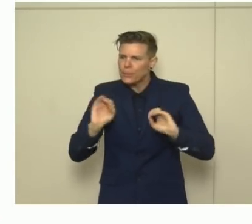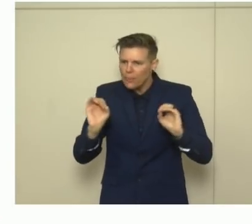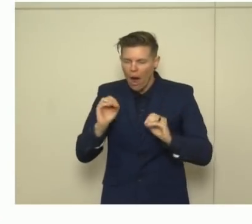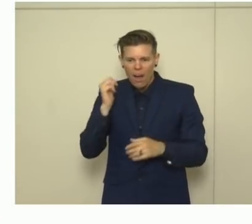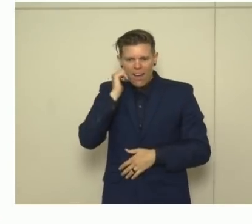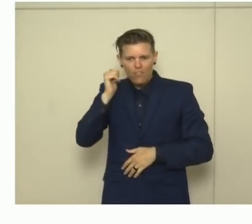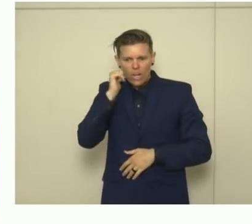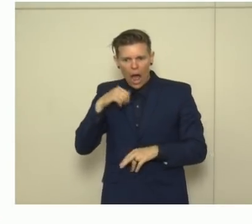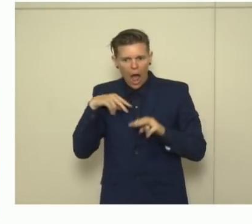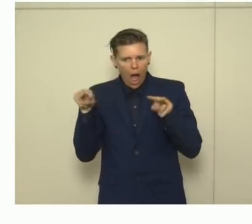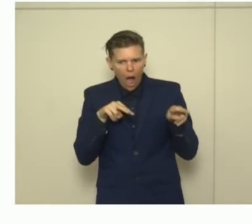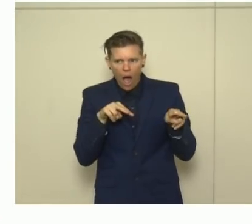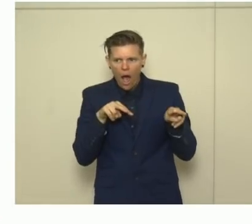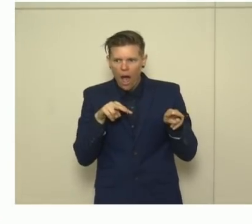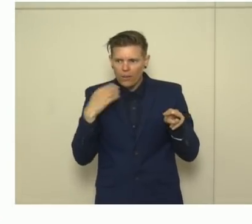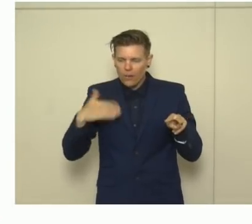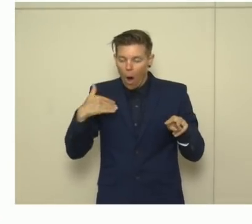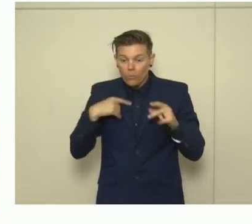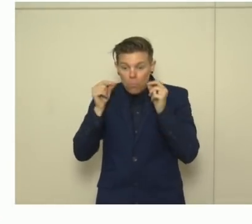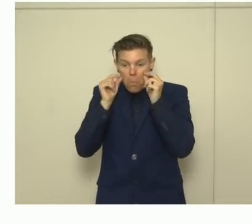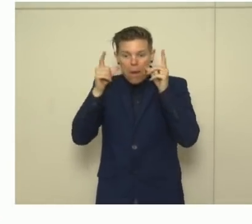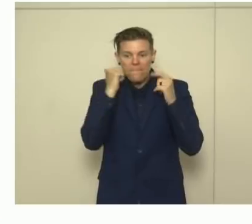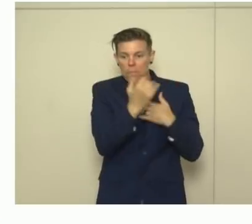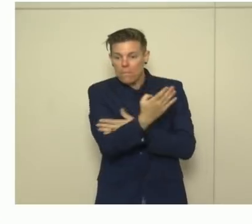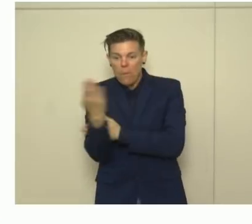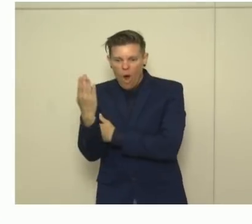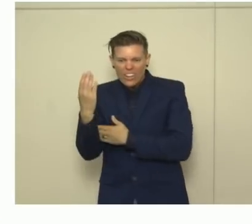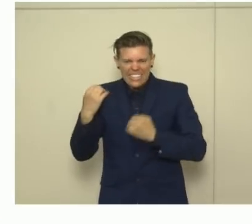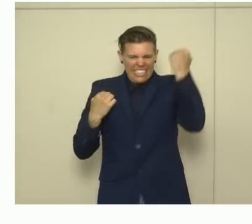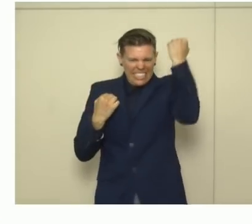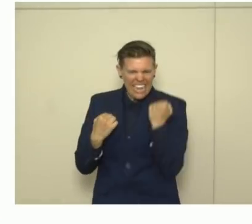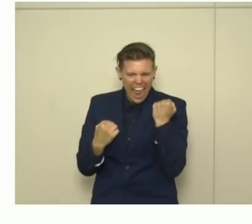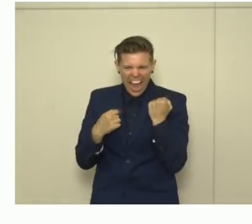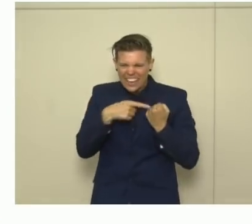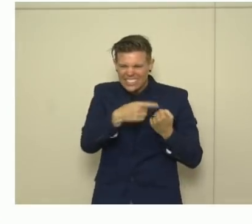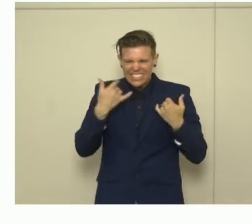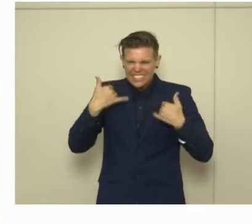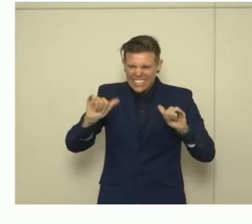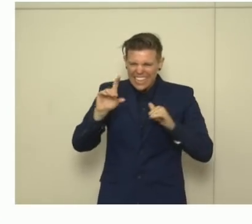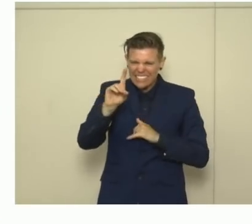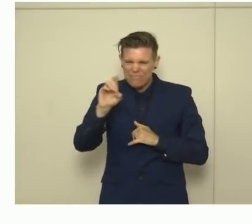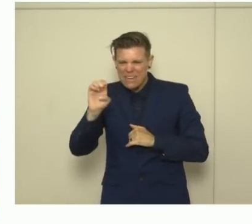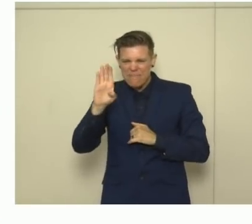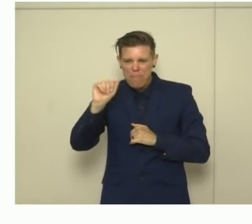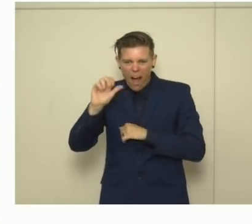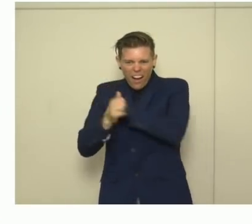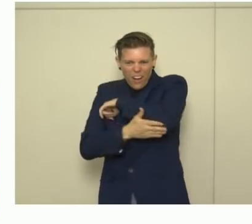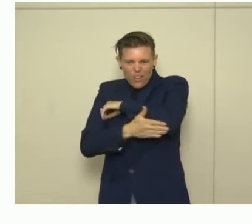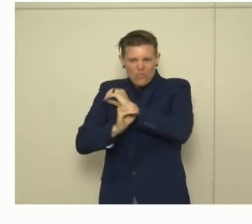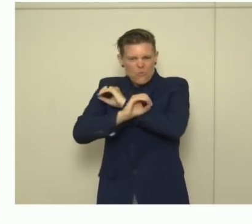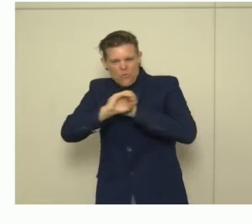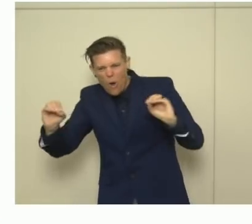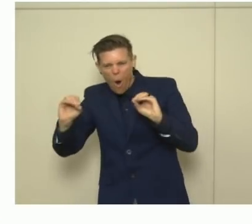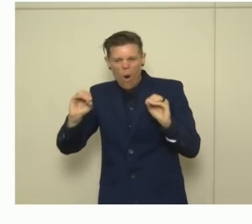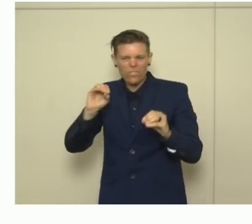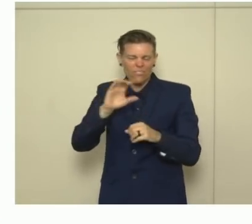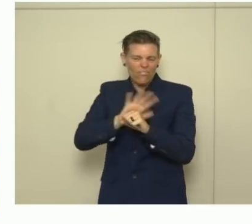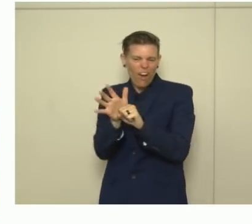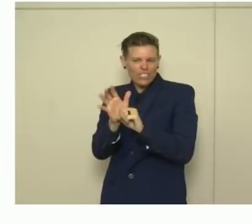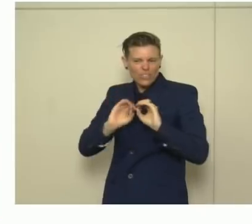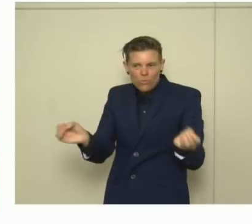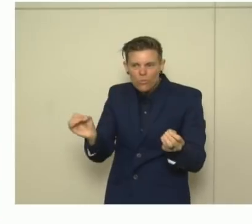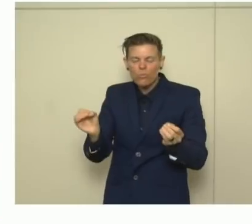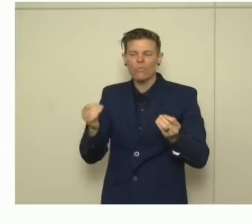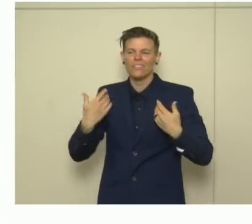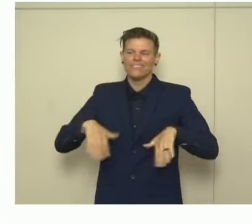root for Tobacco County that they continue to hold out. Two things to notice, though. We focused on the